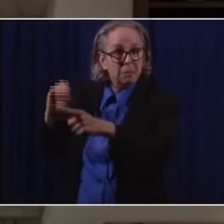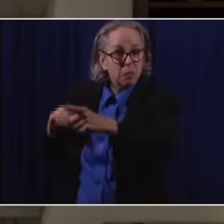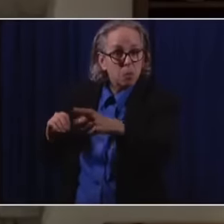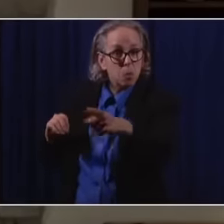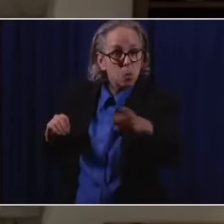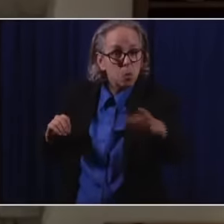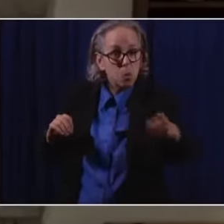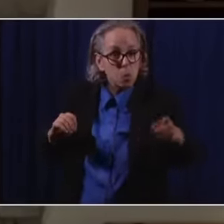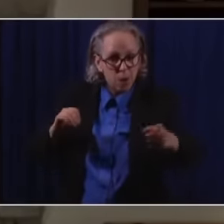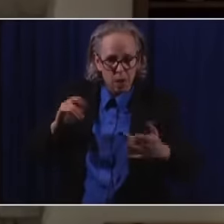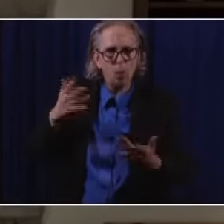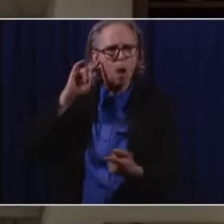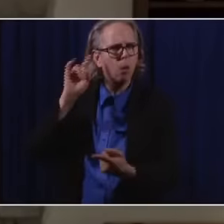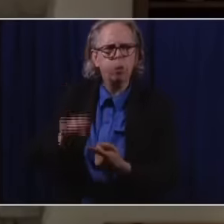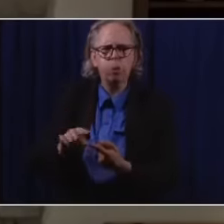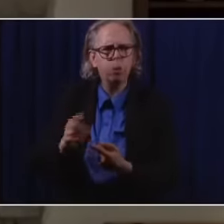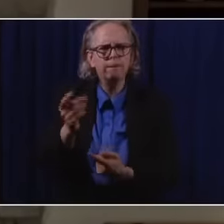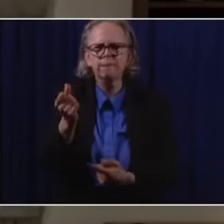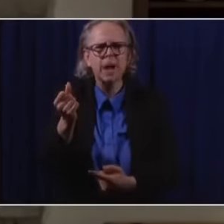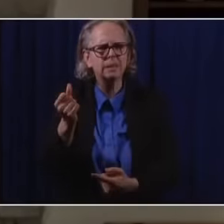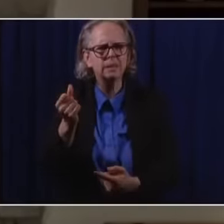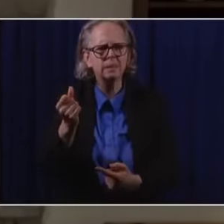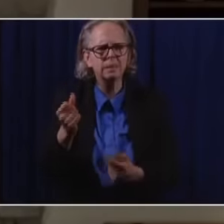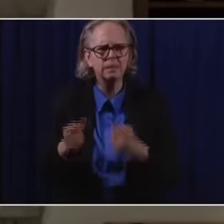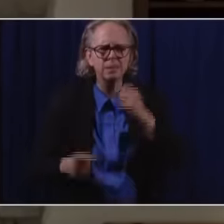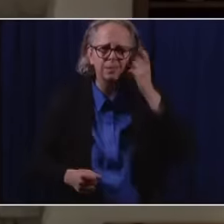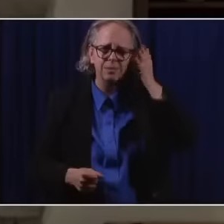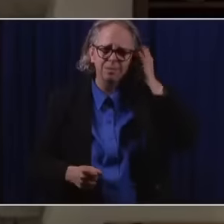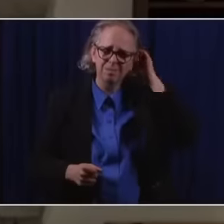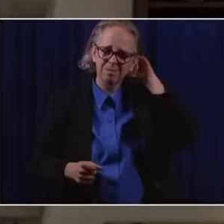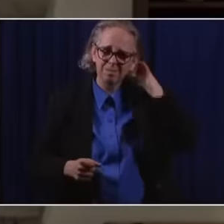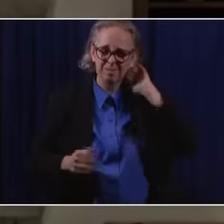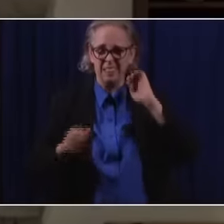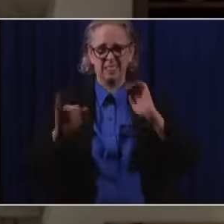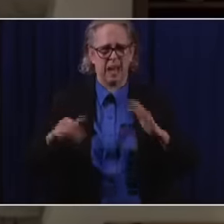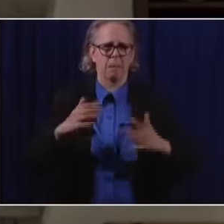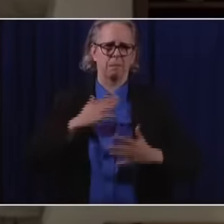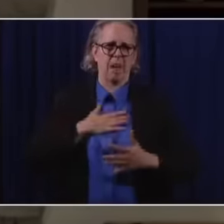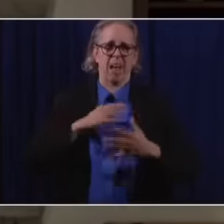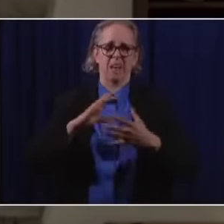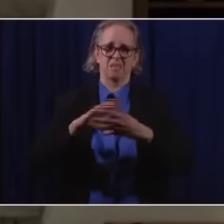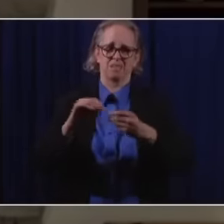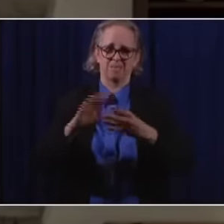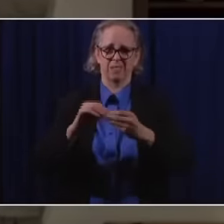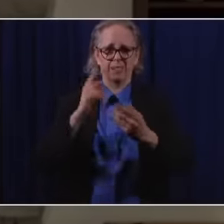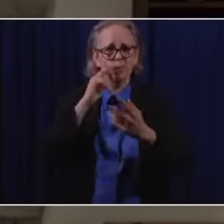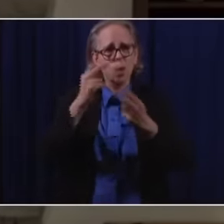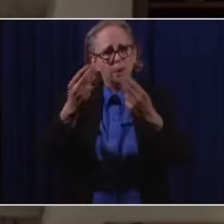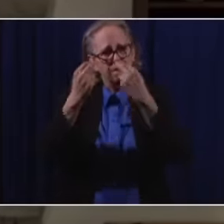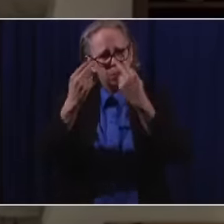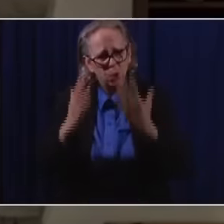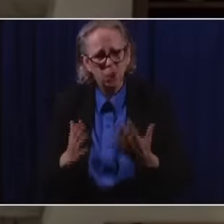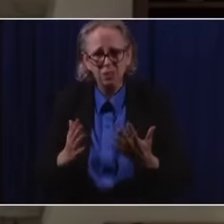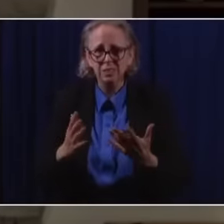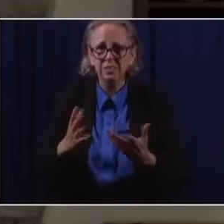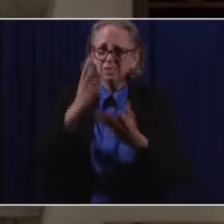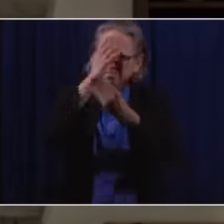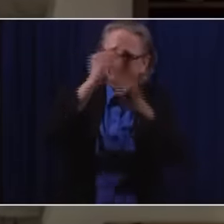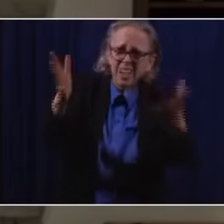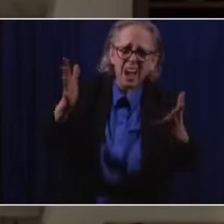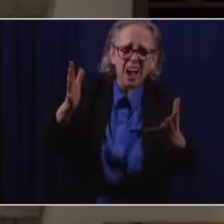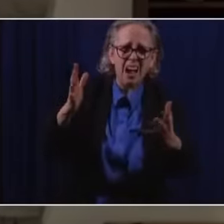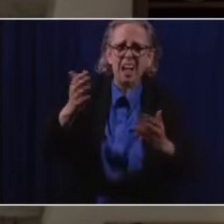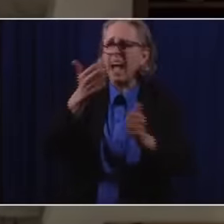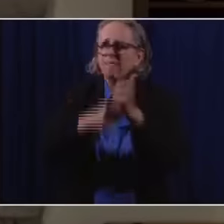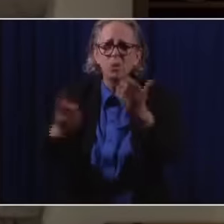to your viewer, your caller, that's what I would say. Help us get that message across to everyone,